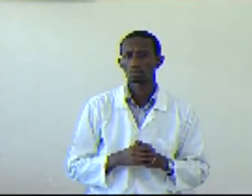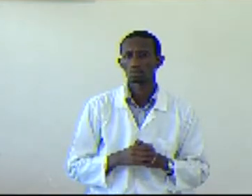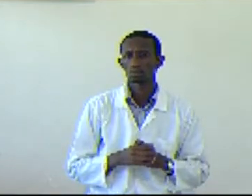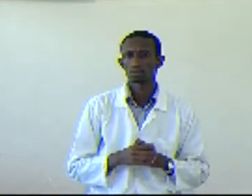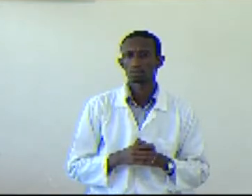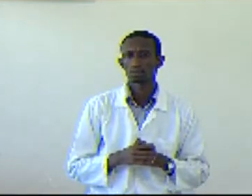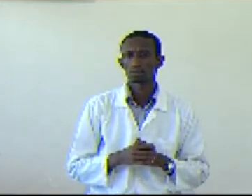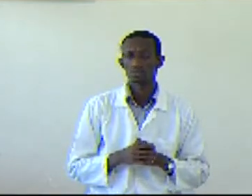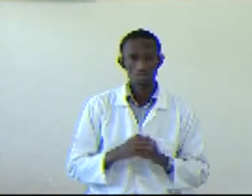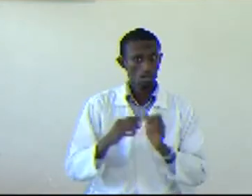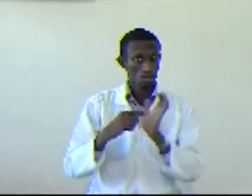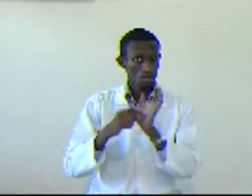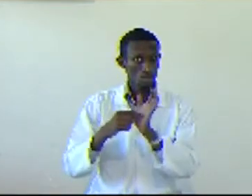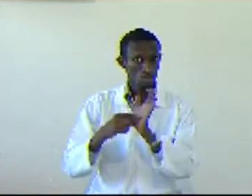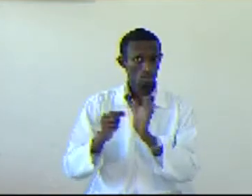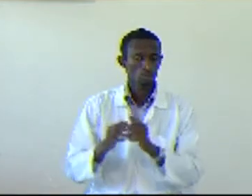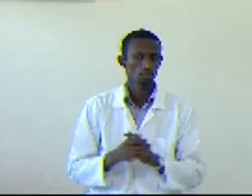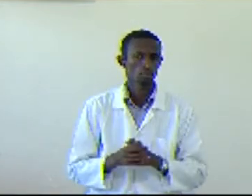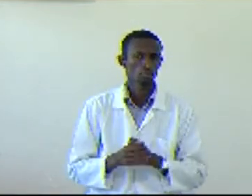indicate